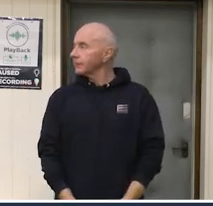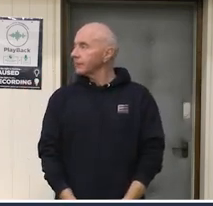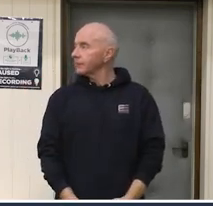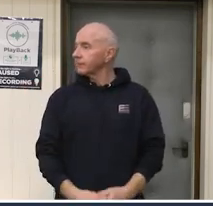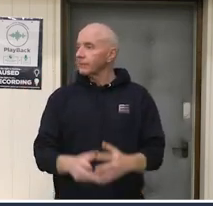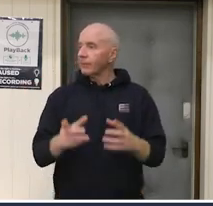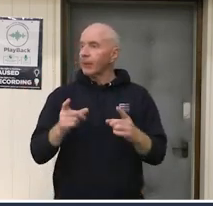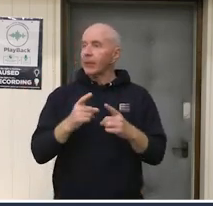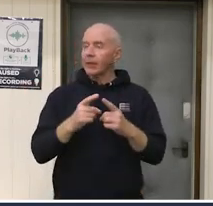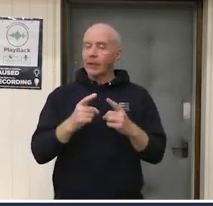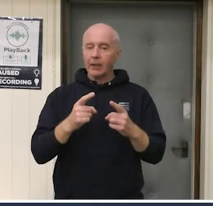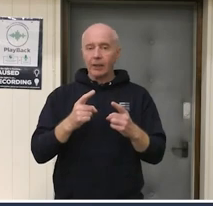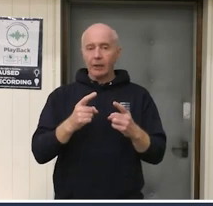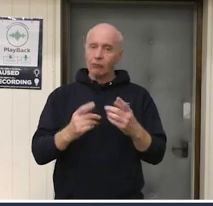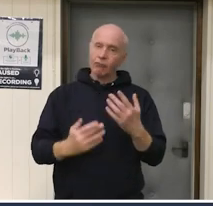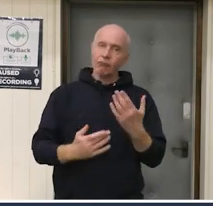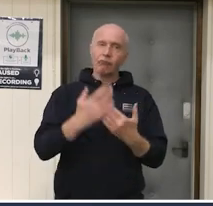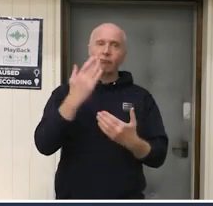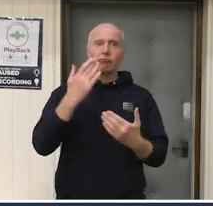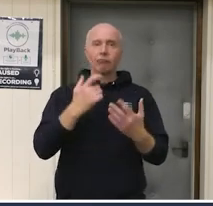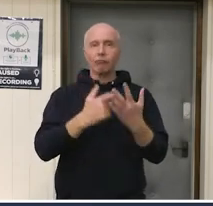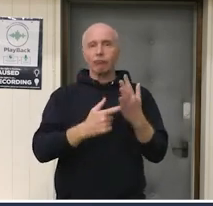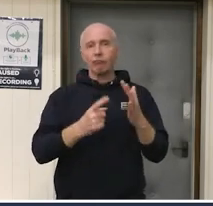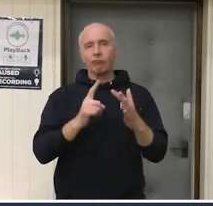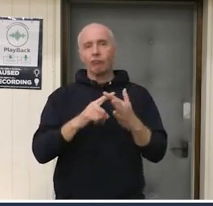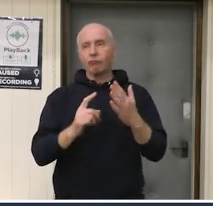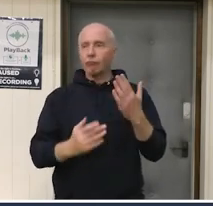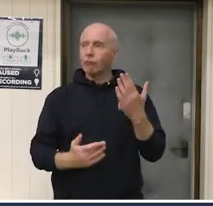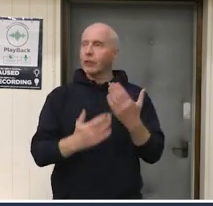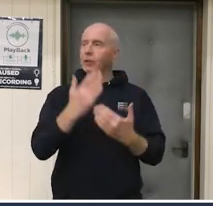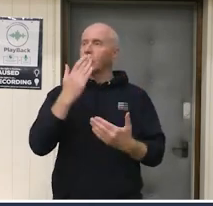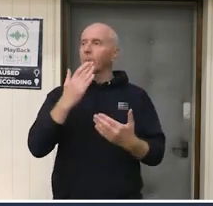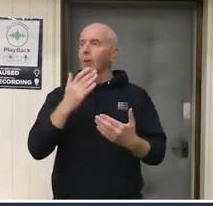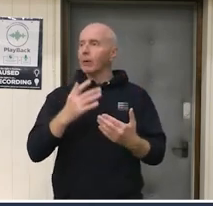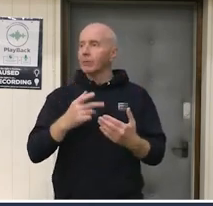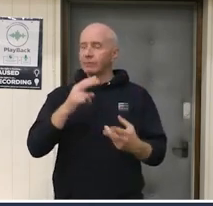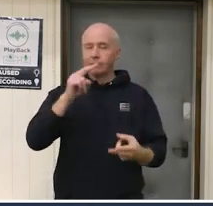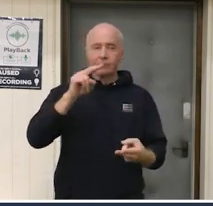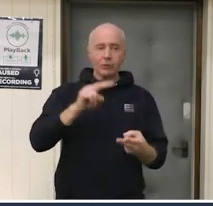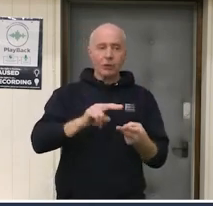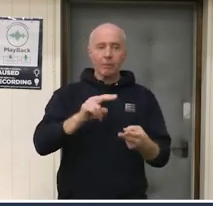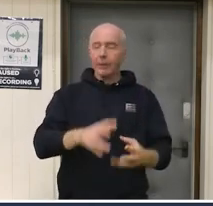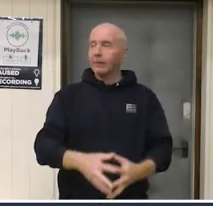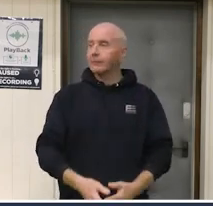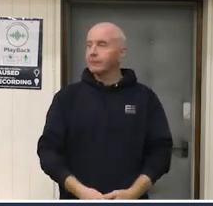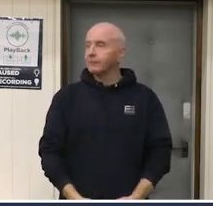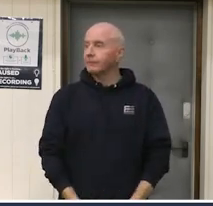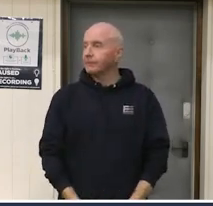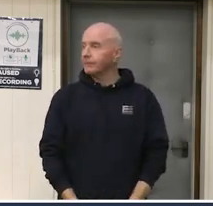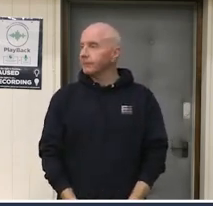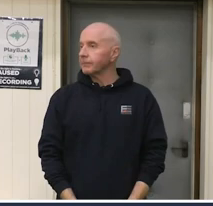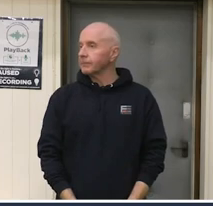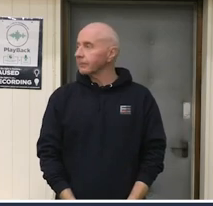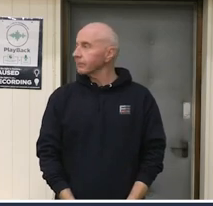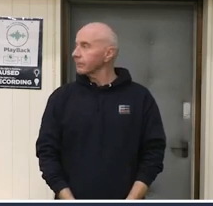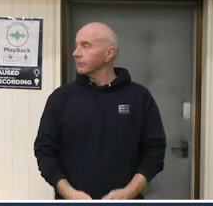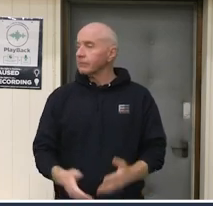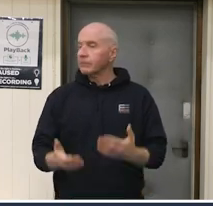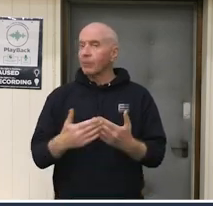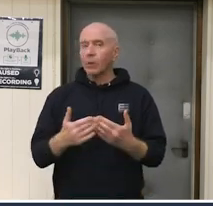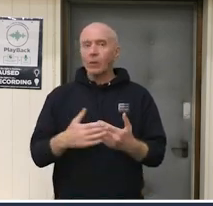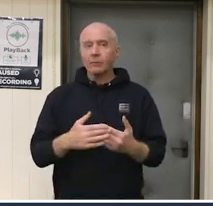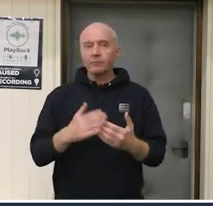Renewable, exactly. Yeah, anything else? Cheap. Oh, that's an interesting one. I'll come back to that. Anything else?